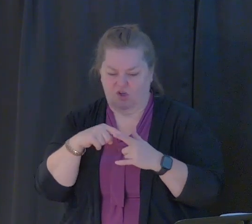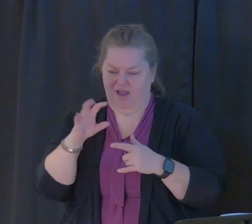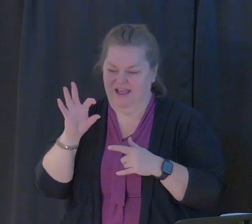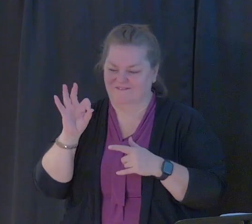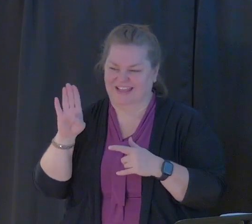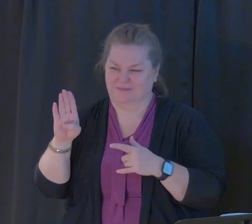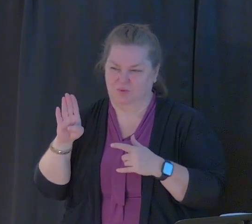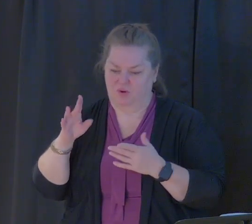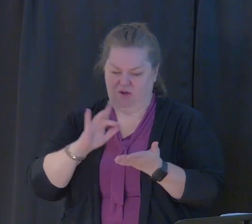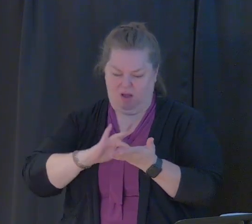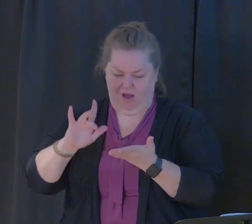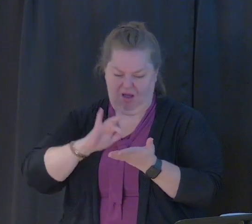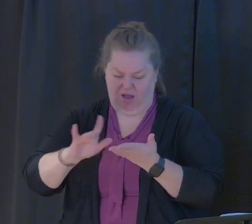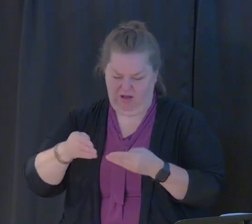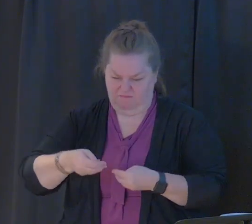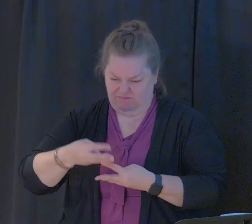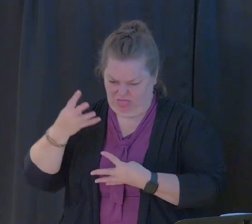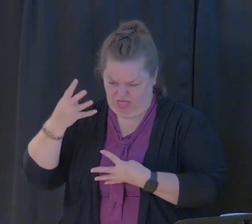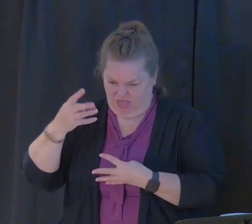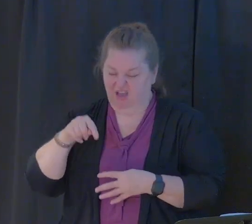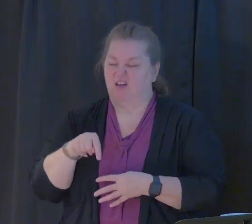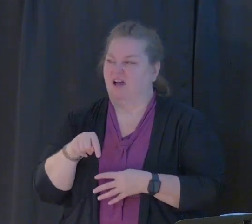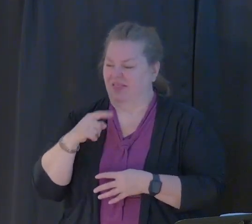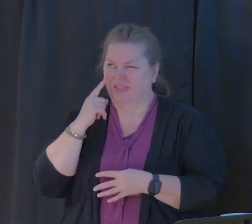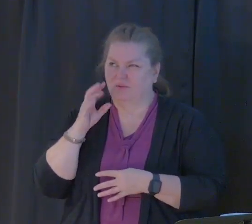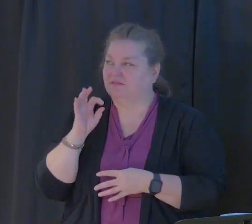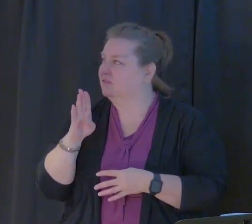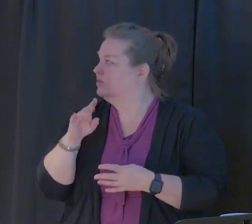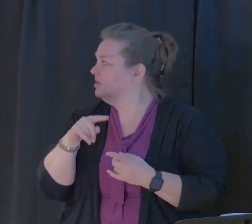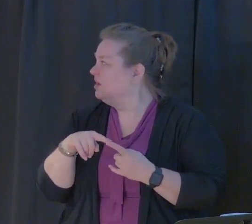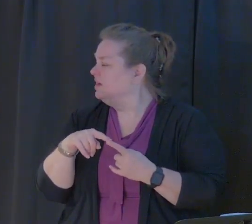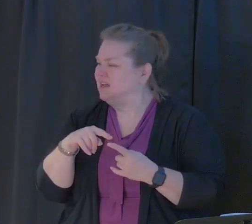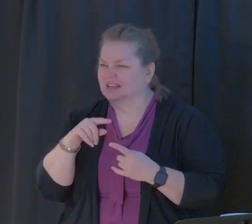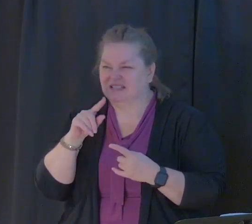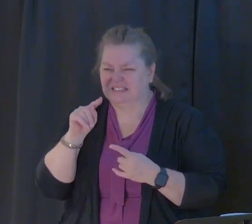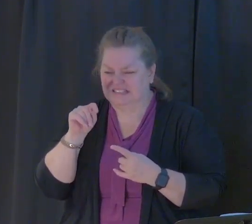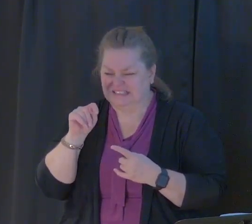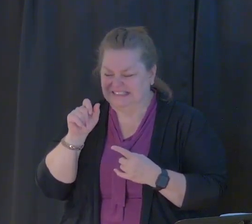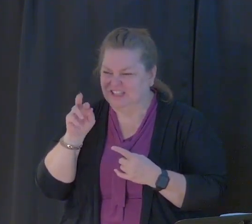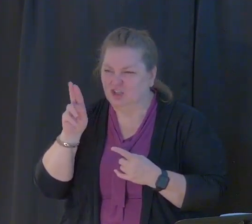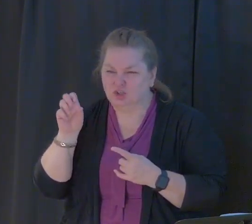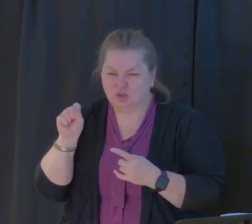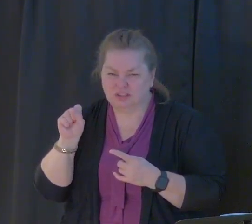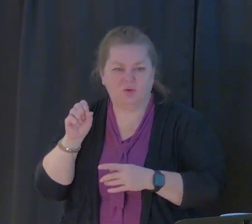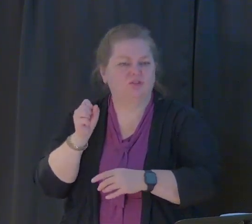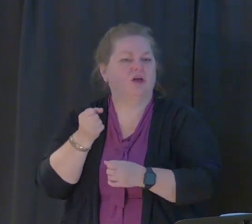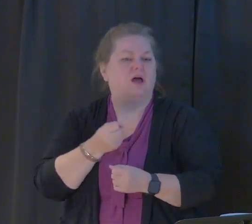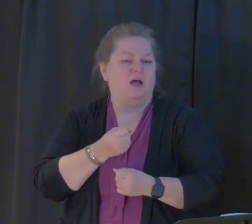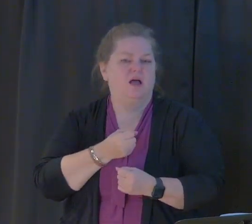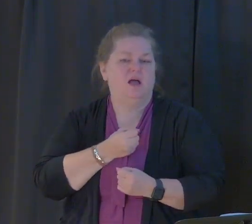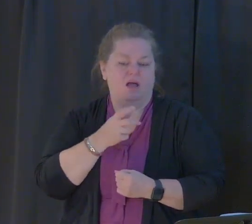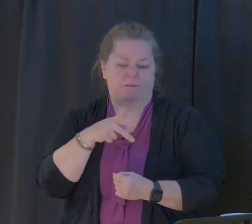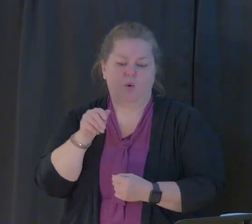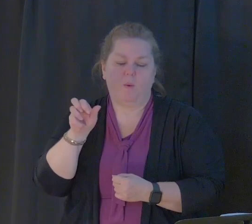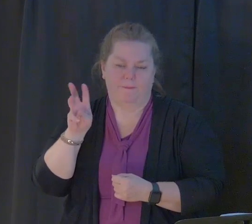feed. I think it was on Facebook, titled Tears or something like that. It was a poem. And it was about a